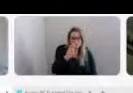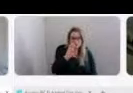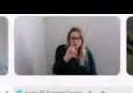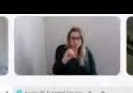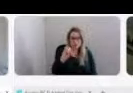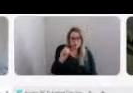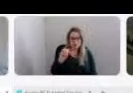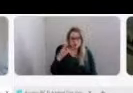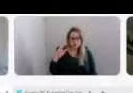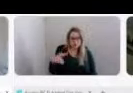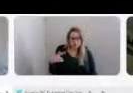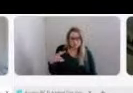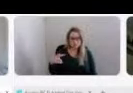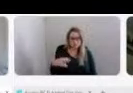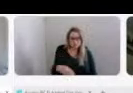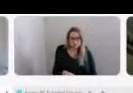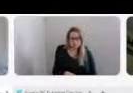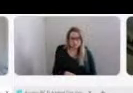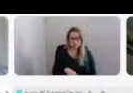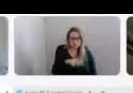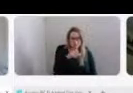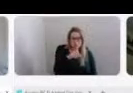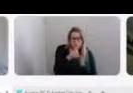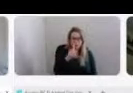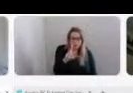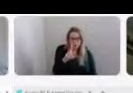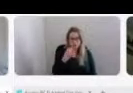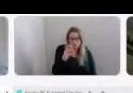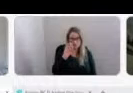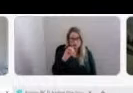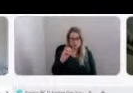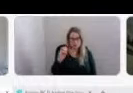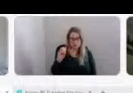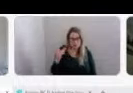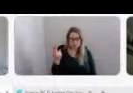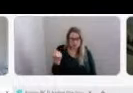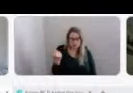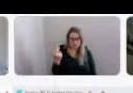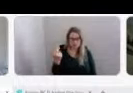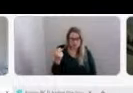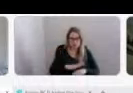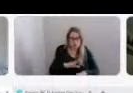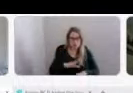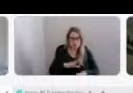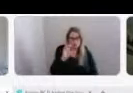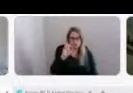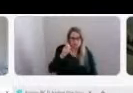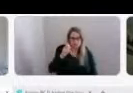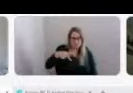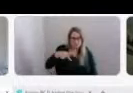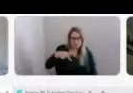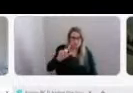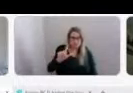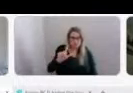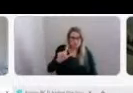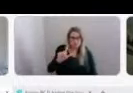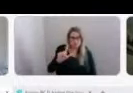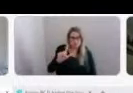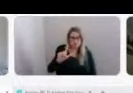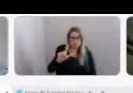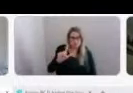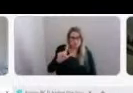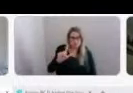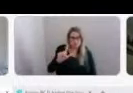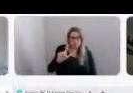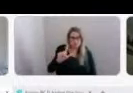16 and l d 0 0 13 on september 29th um i'm